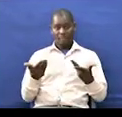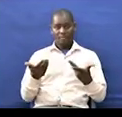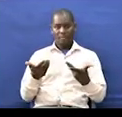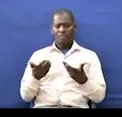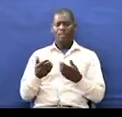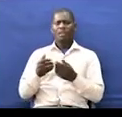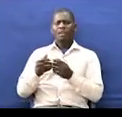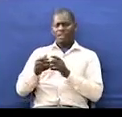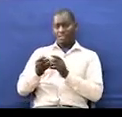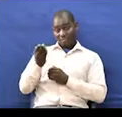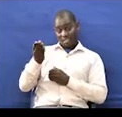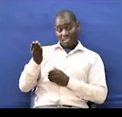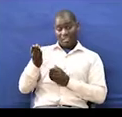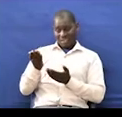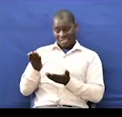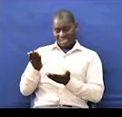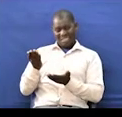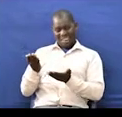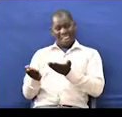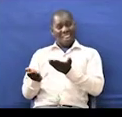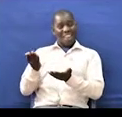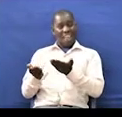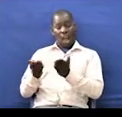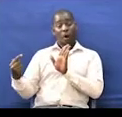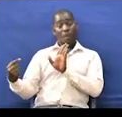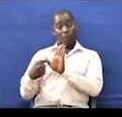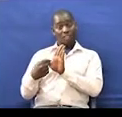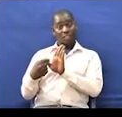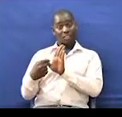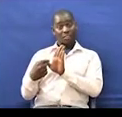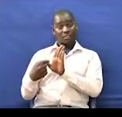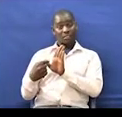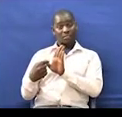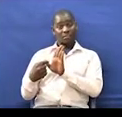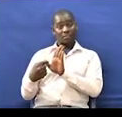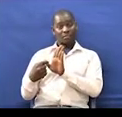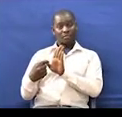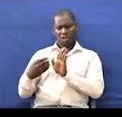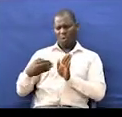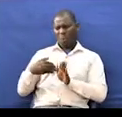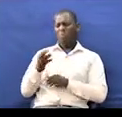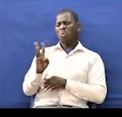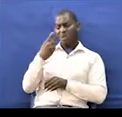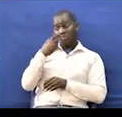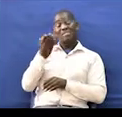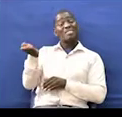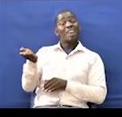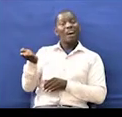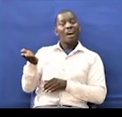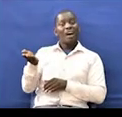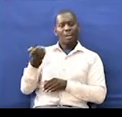near to a pivot point. You see? What you see here? A ruler is just straight. It is